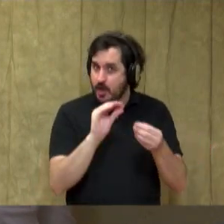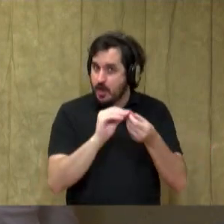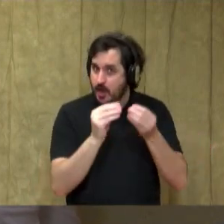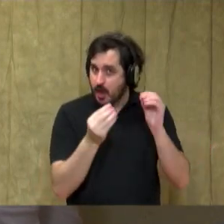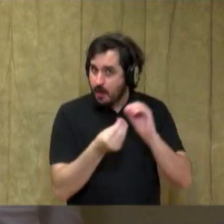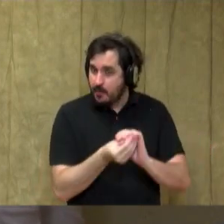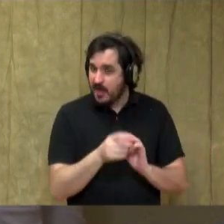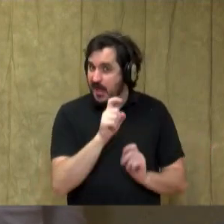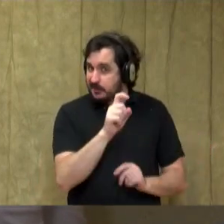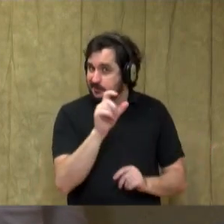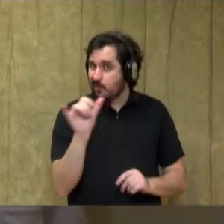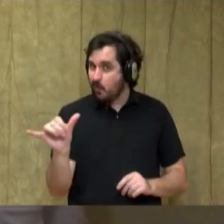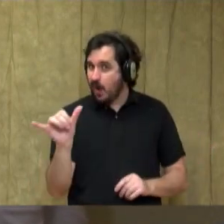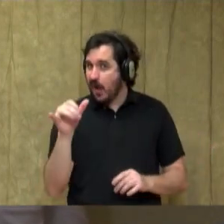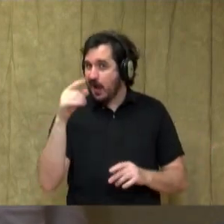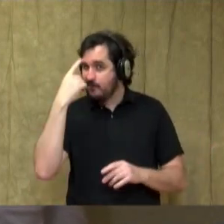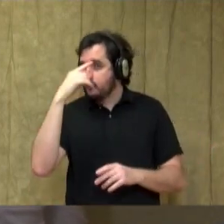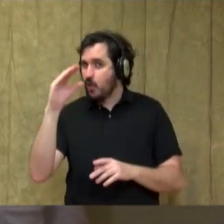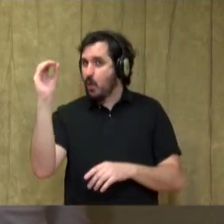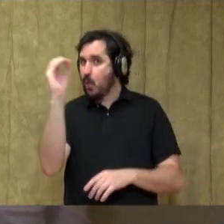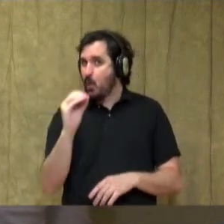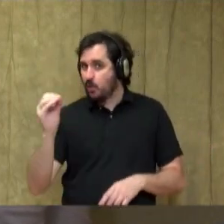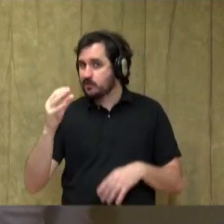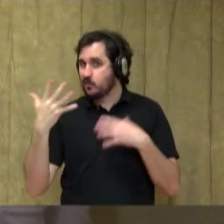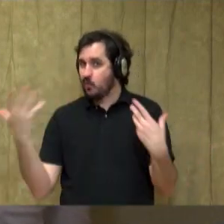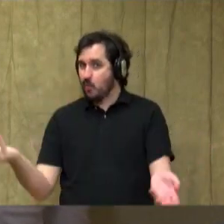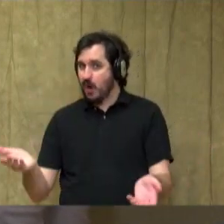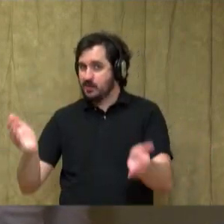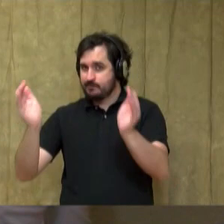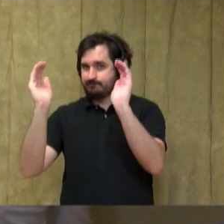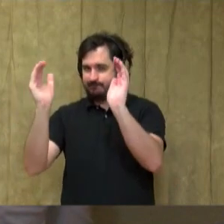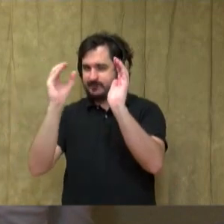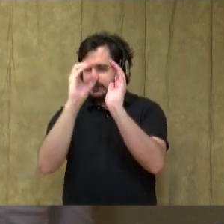coordinates for the origin are 0, 0.